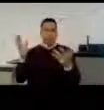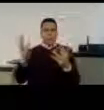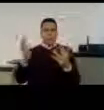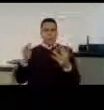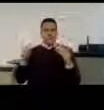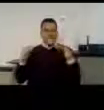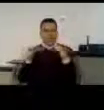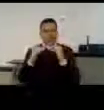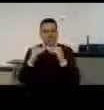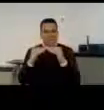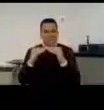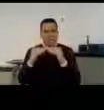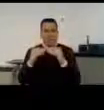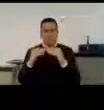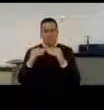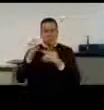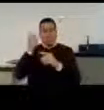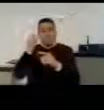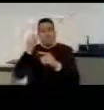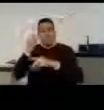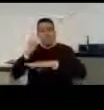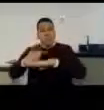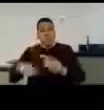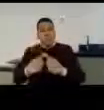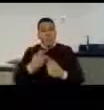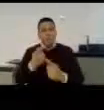look, it was only in 1990.